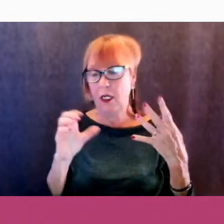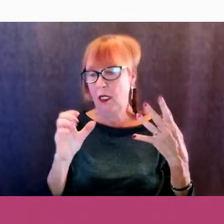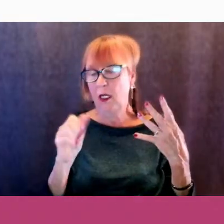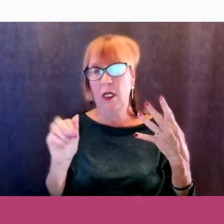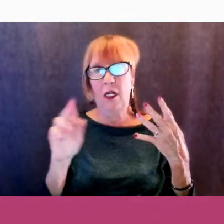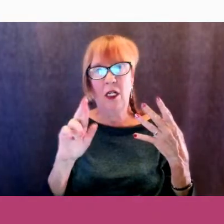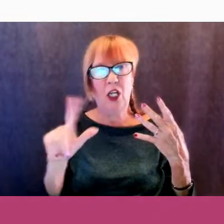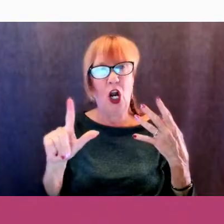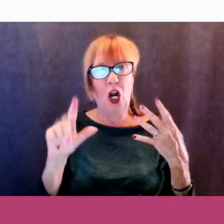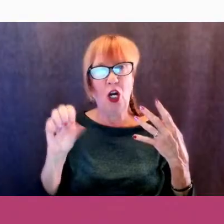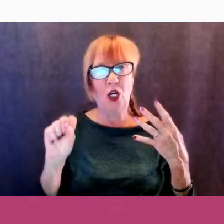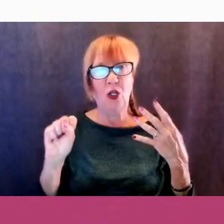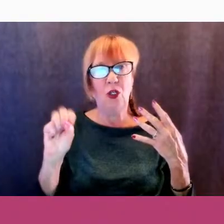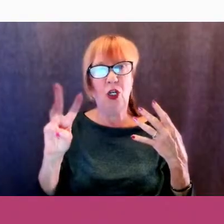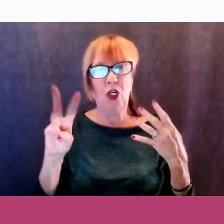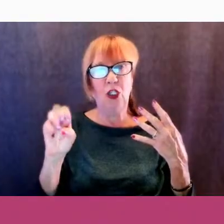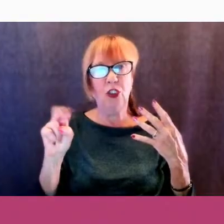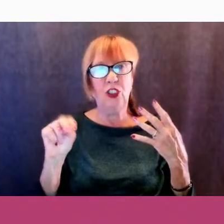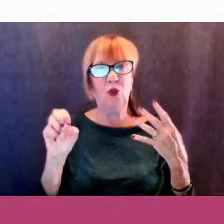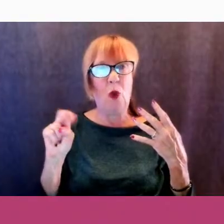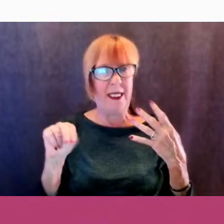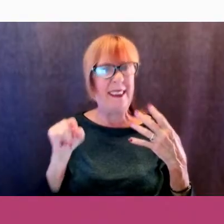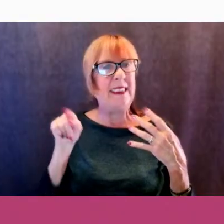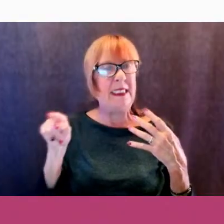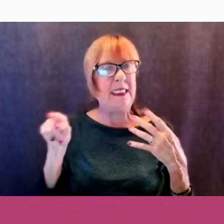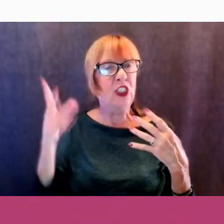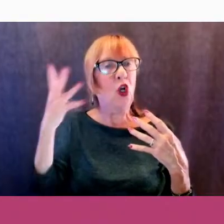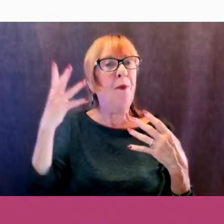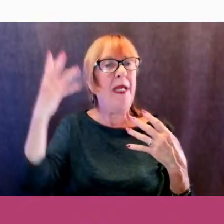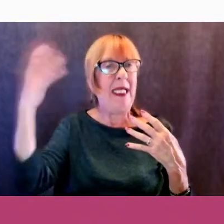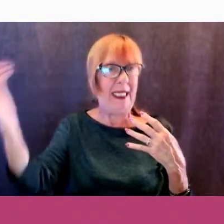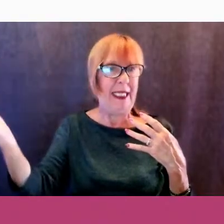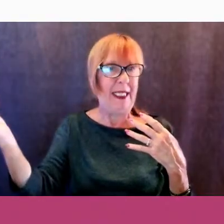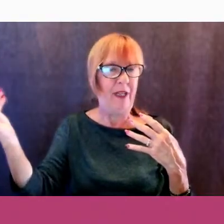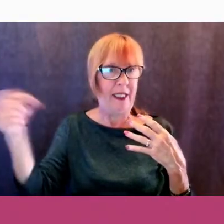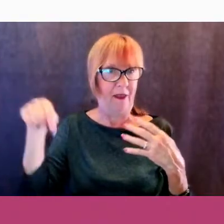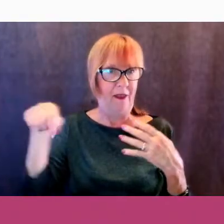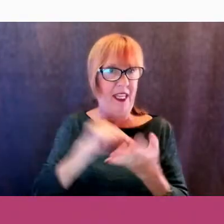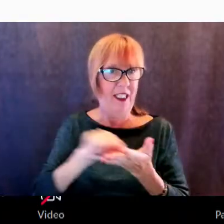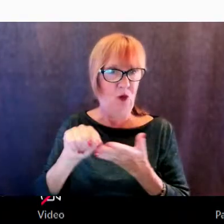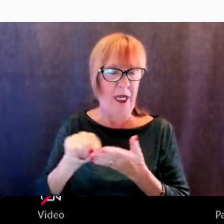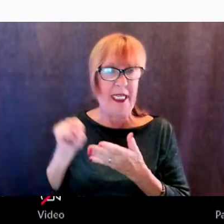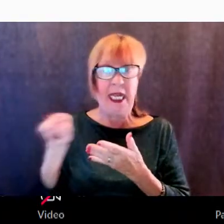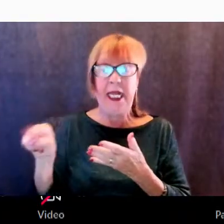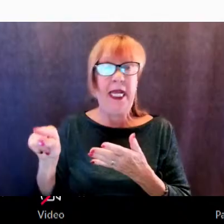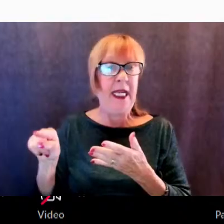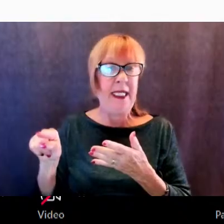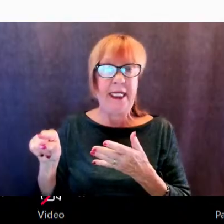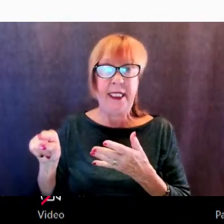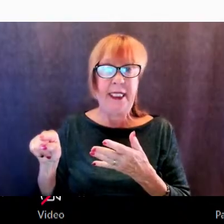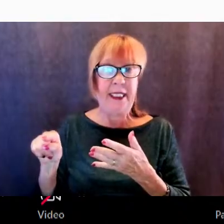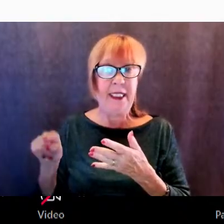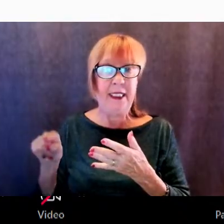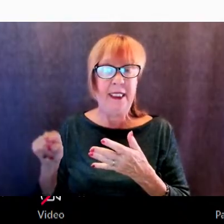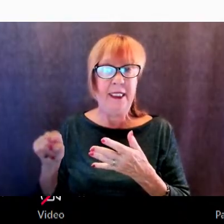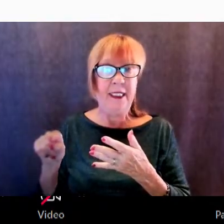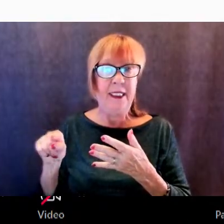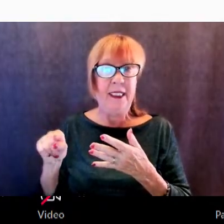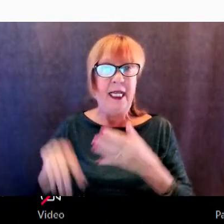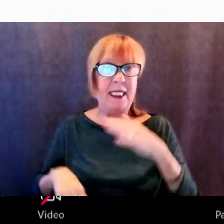is going to be leaving this week from the mission. He's been here right at the cap of 180